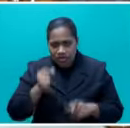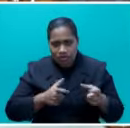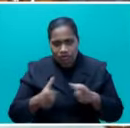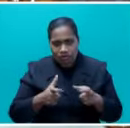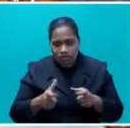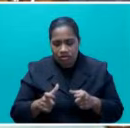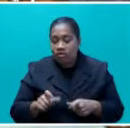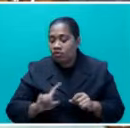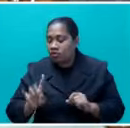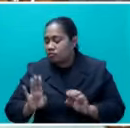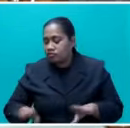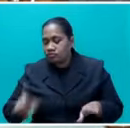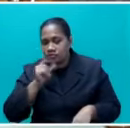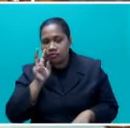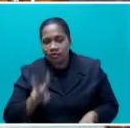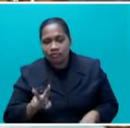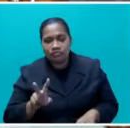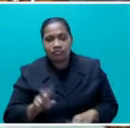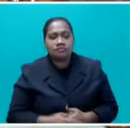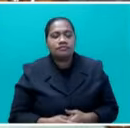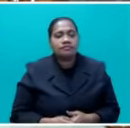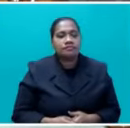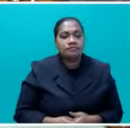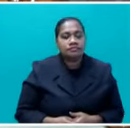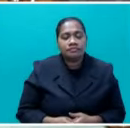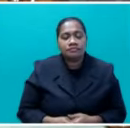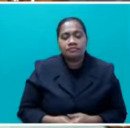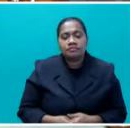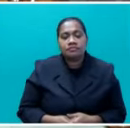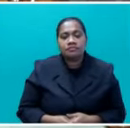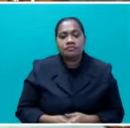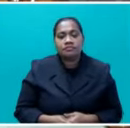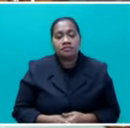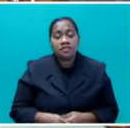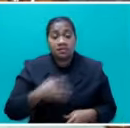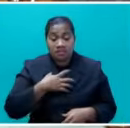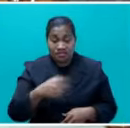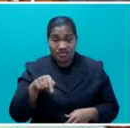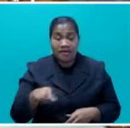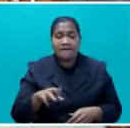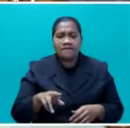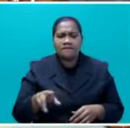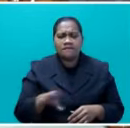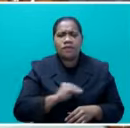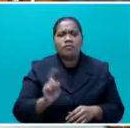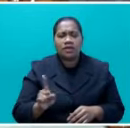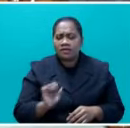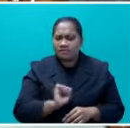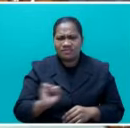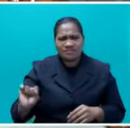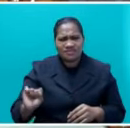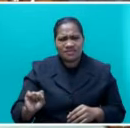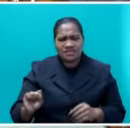With the advancement of digital broadcast technology, Wailesi's broadcast signals are far more reaching than the traditional analog signals. For that reason, Mr.